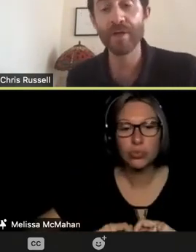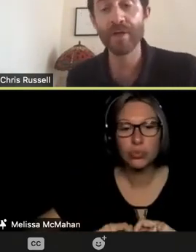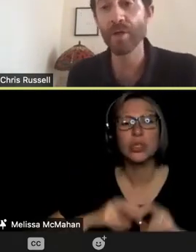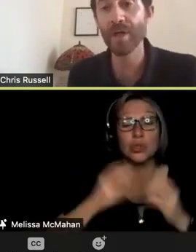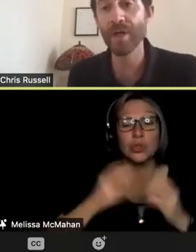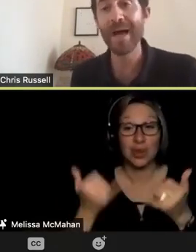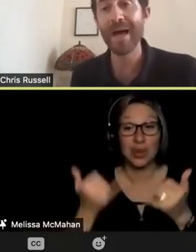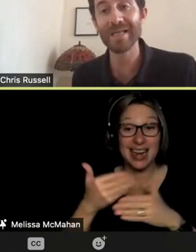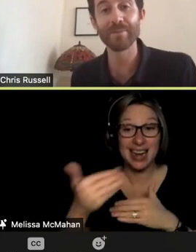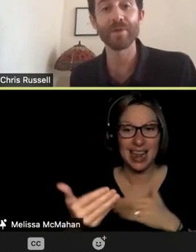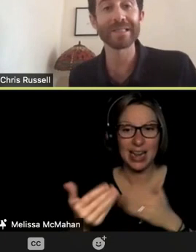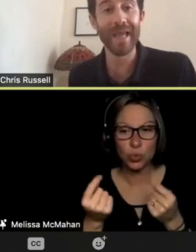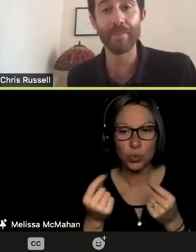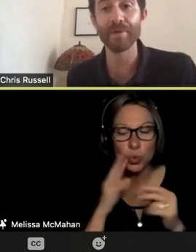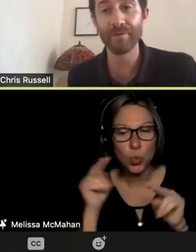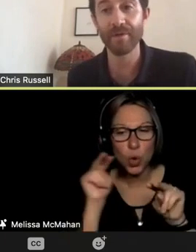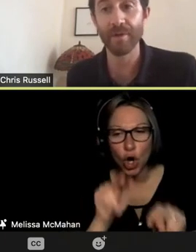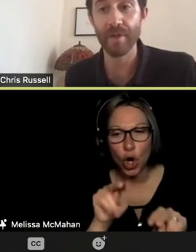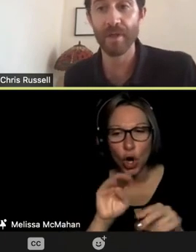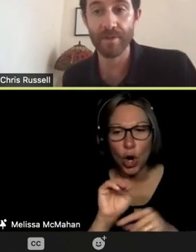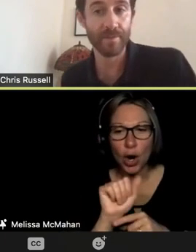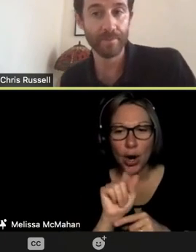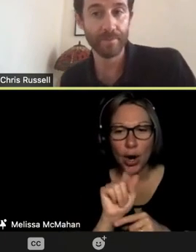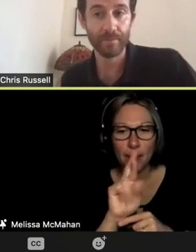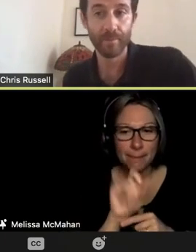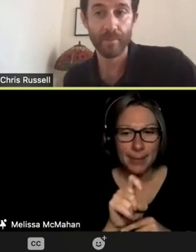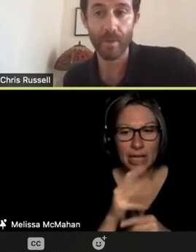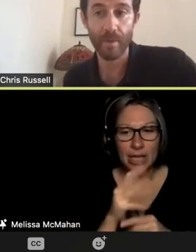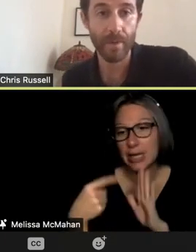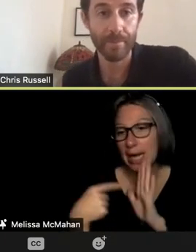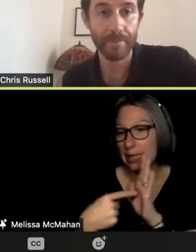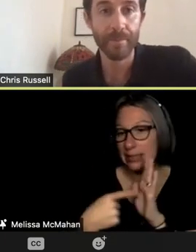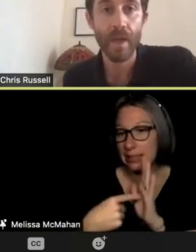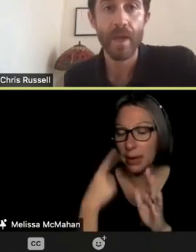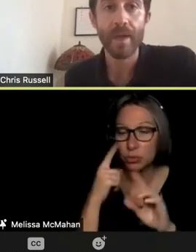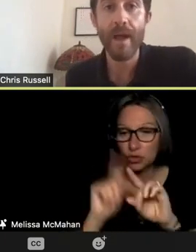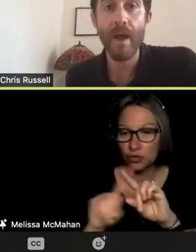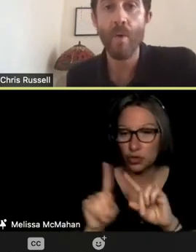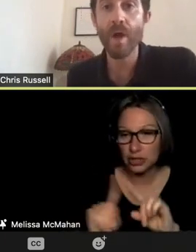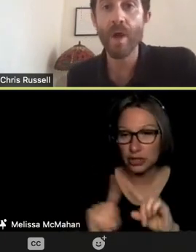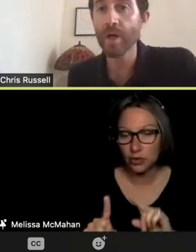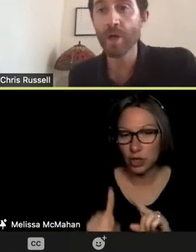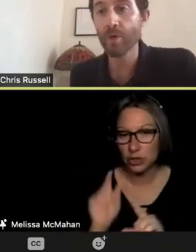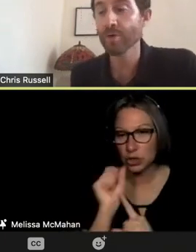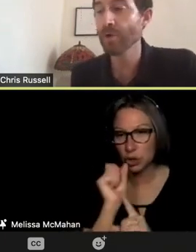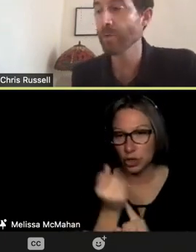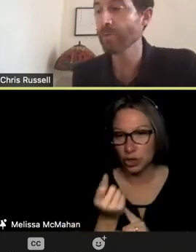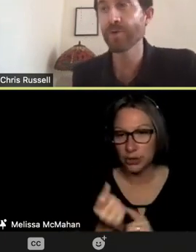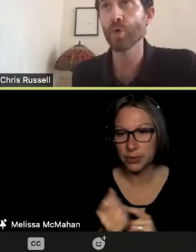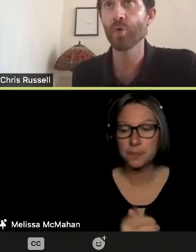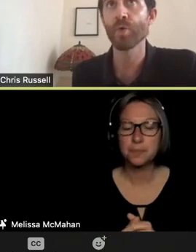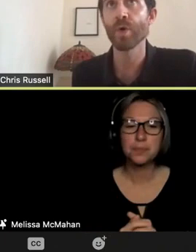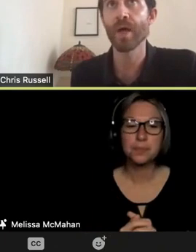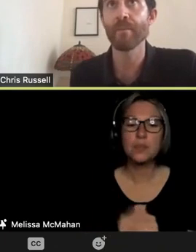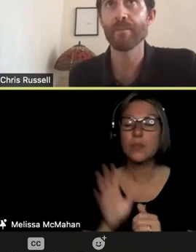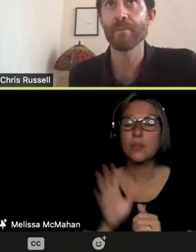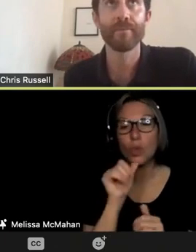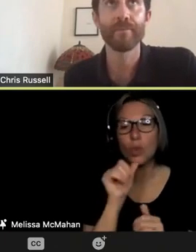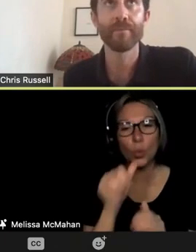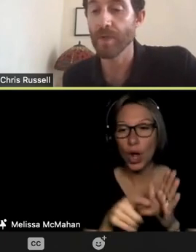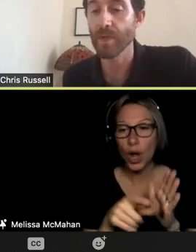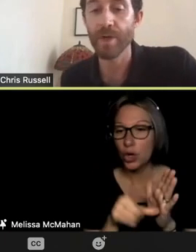our matrix and look at some possible examples of different things. Okay. Now, we're not going to go through and review,